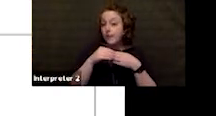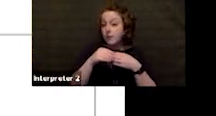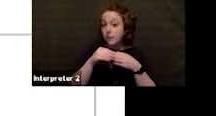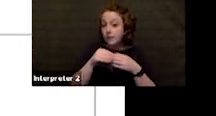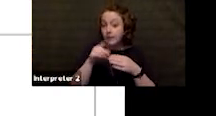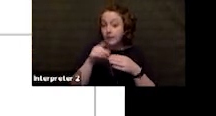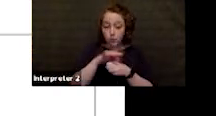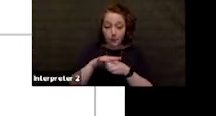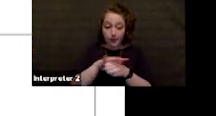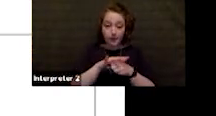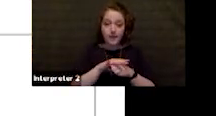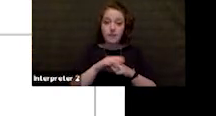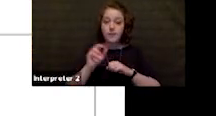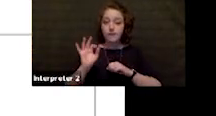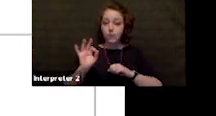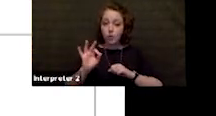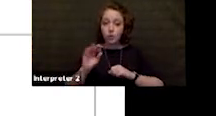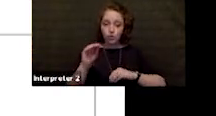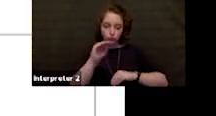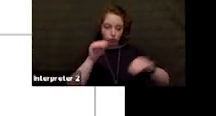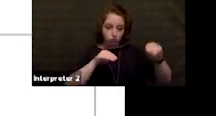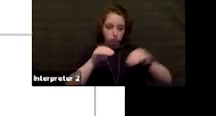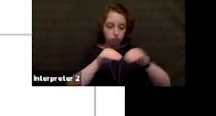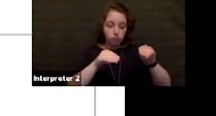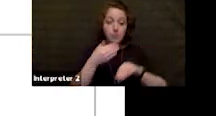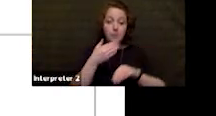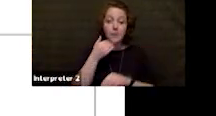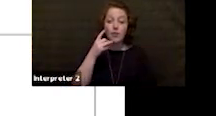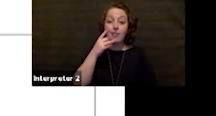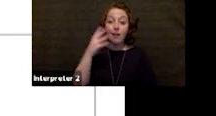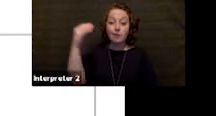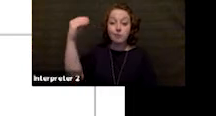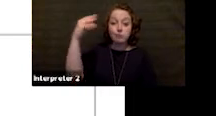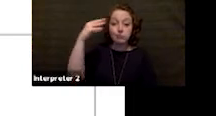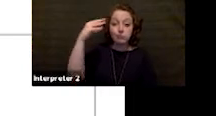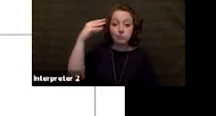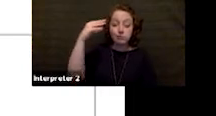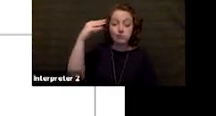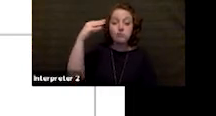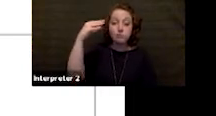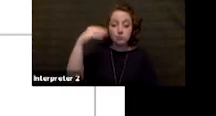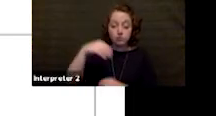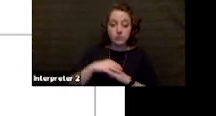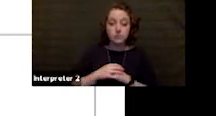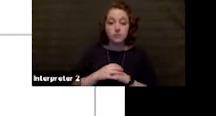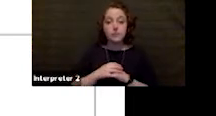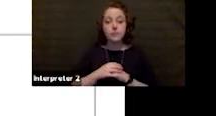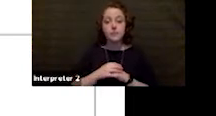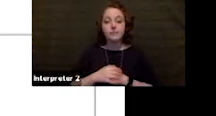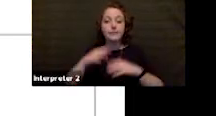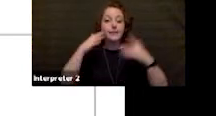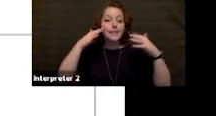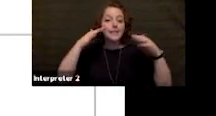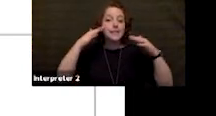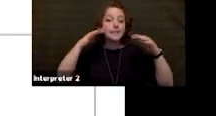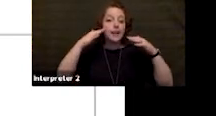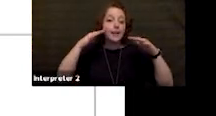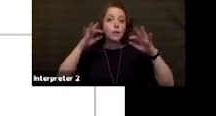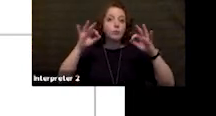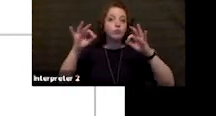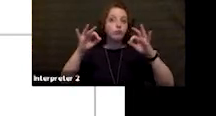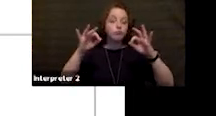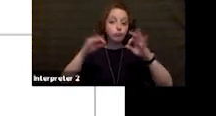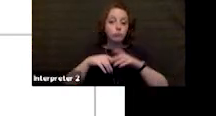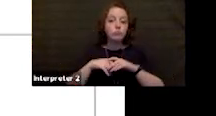of furniture. That's talking about better lighting, controllable lighting, better acoustics. And so the